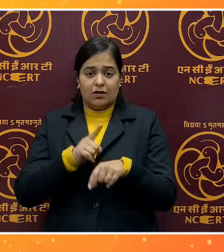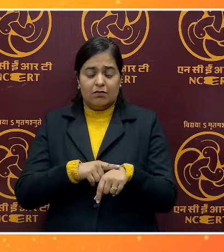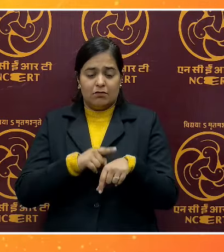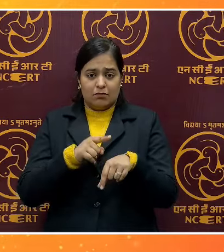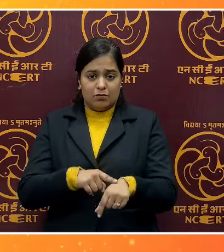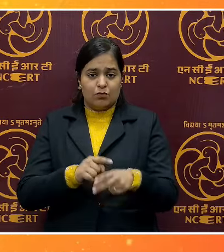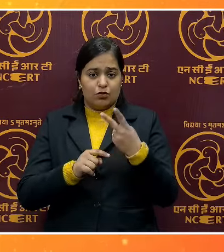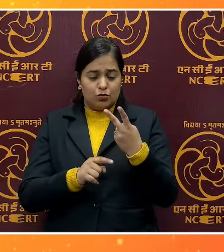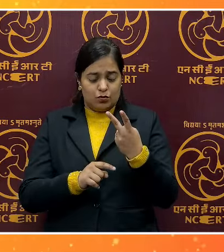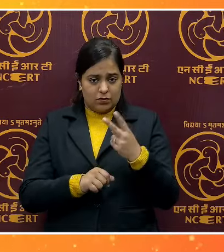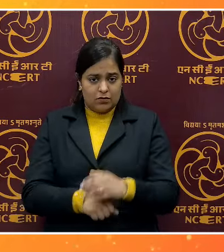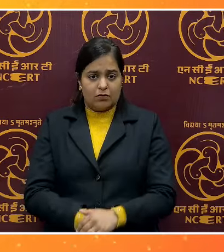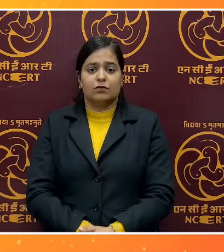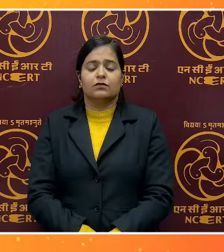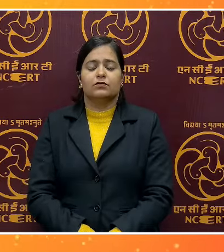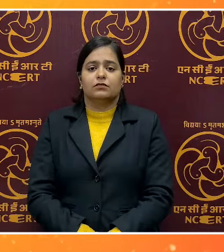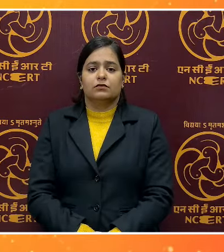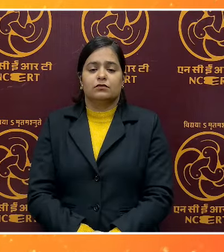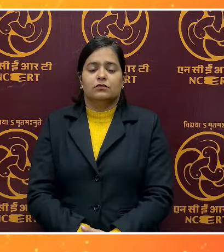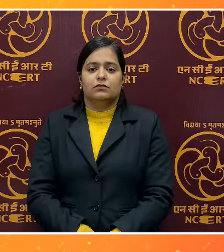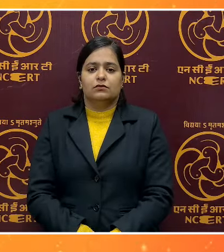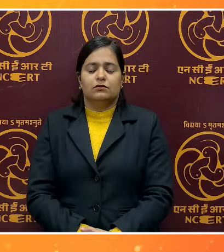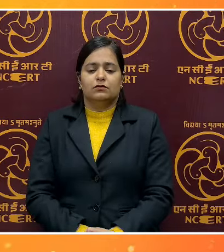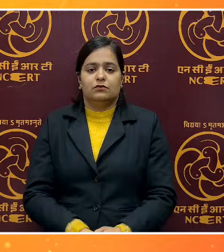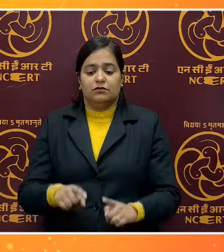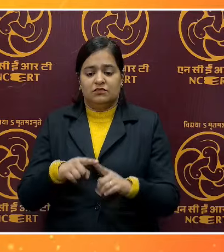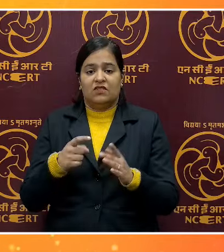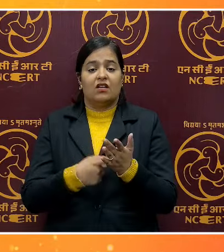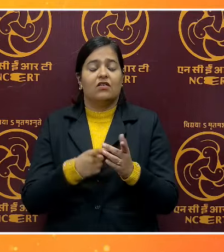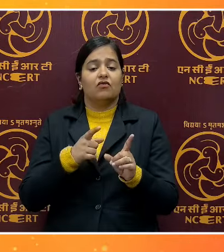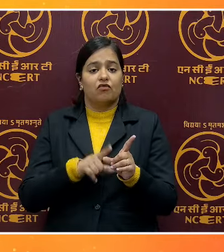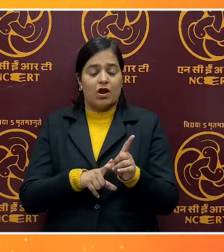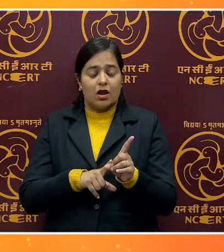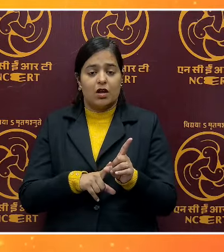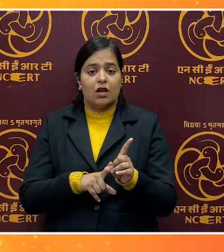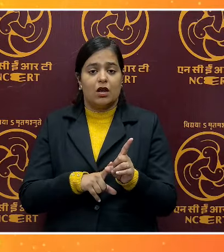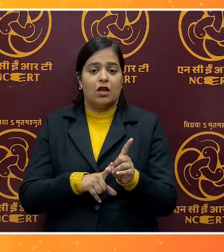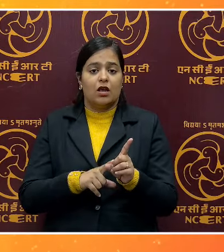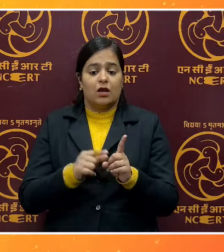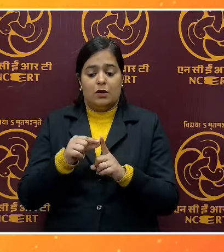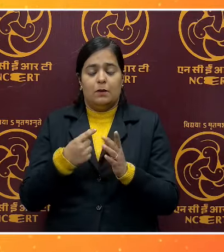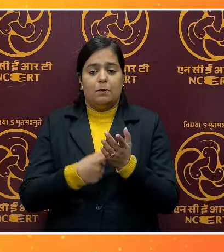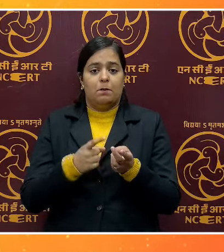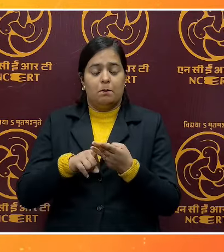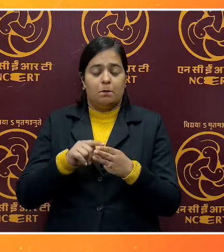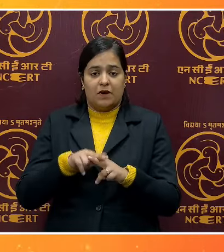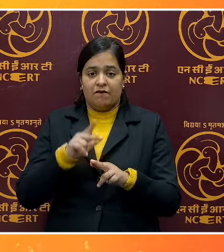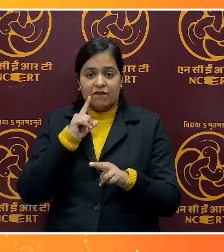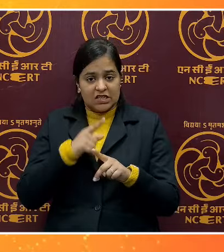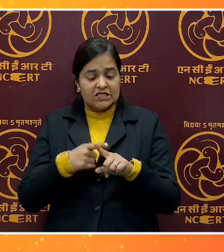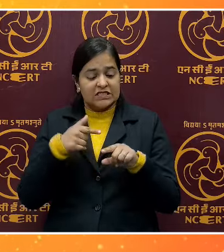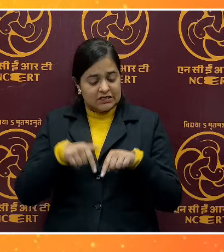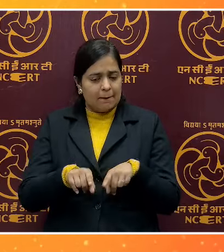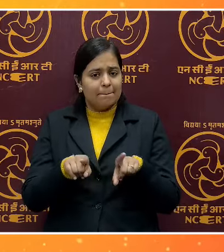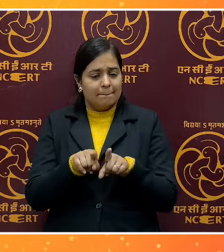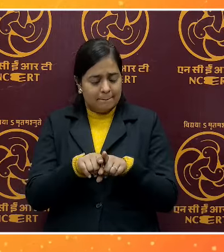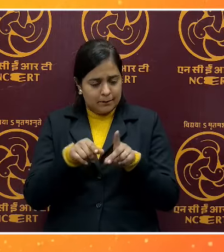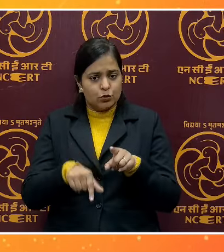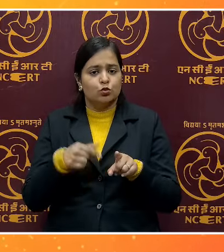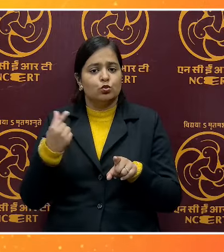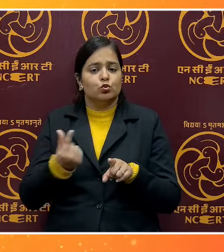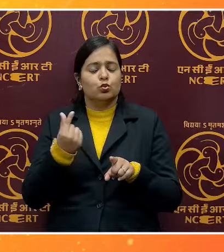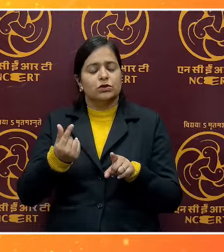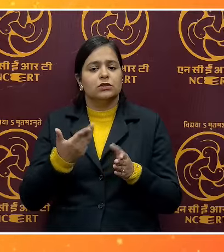of PPH3 name is triphenyl. That is why tri is numeral prefix. In such kind of cases, we have to